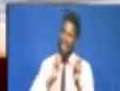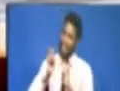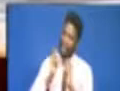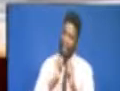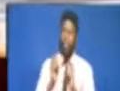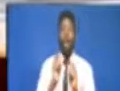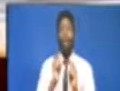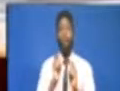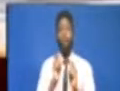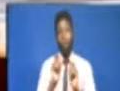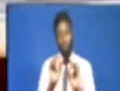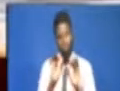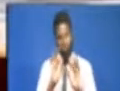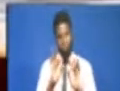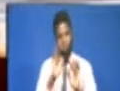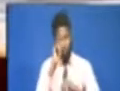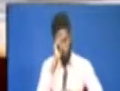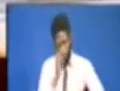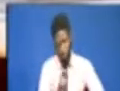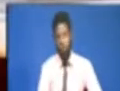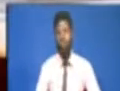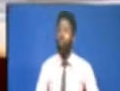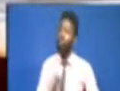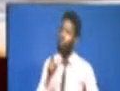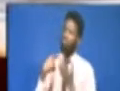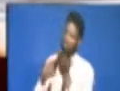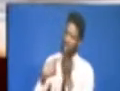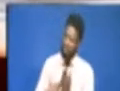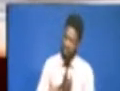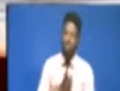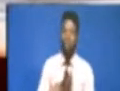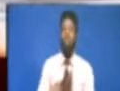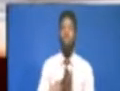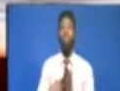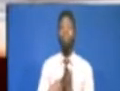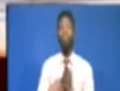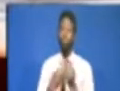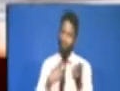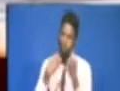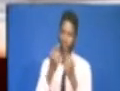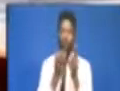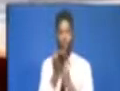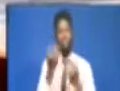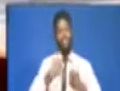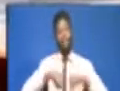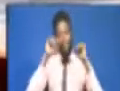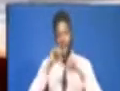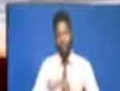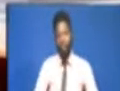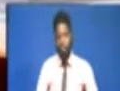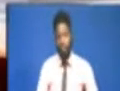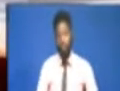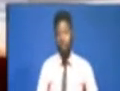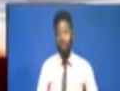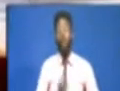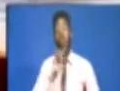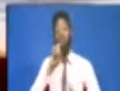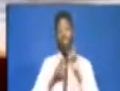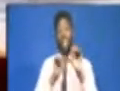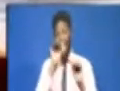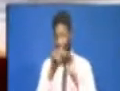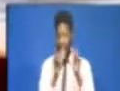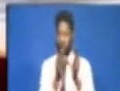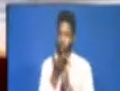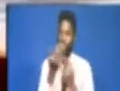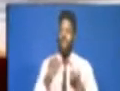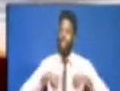You address the House or the committee through the chair. Questions are also asked through the chair.